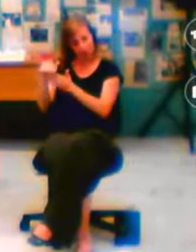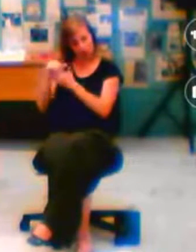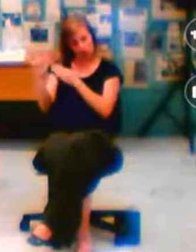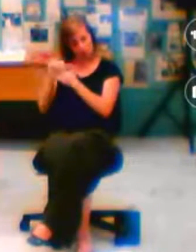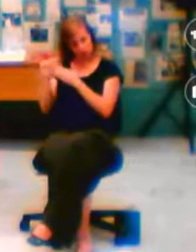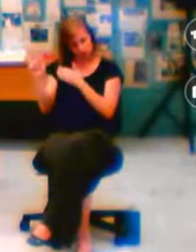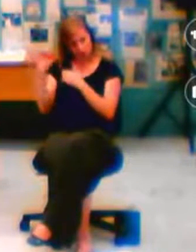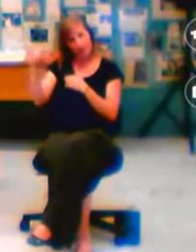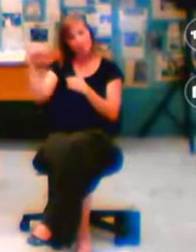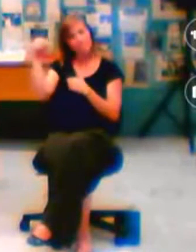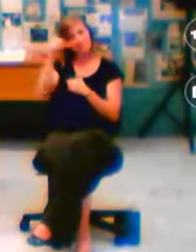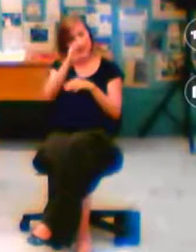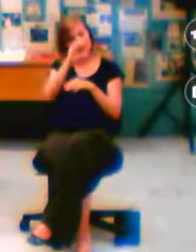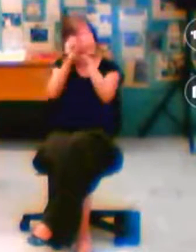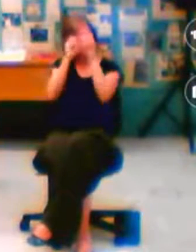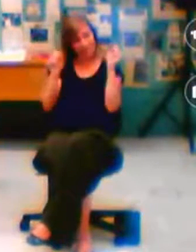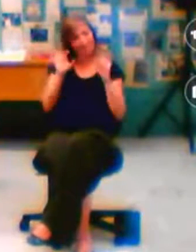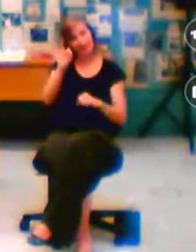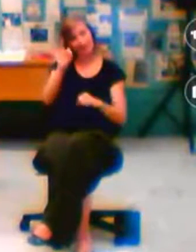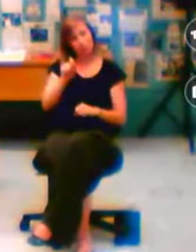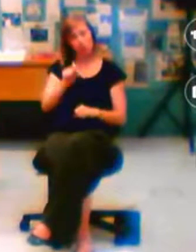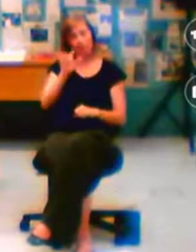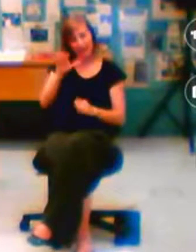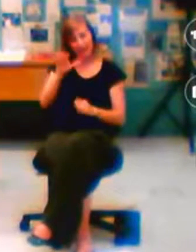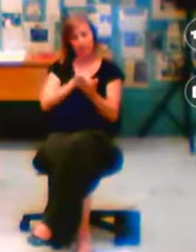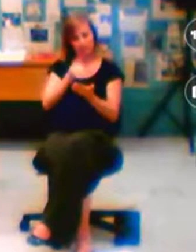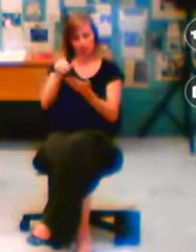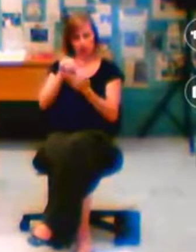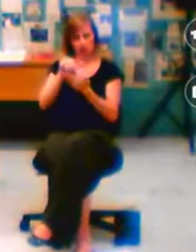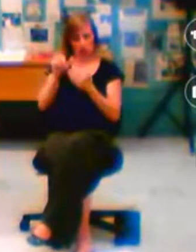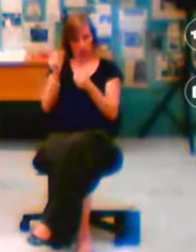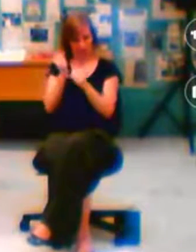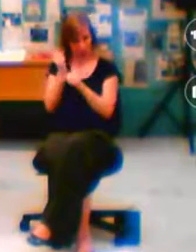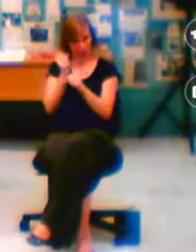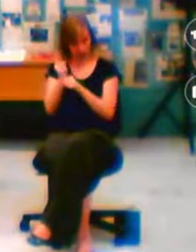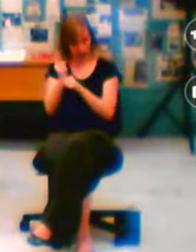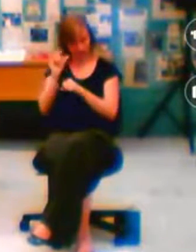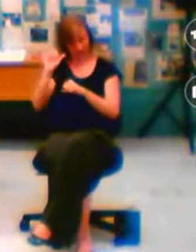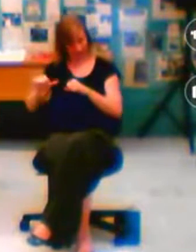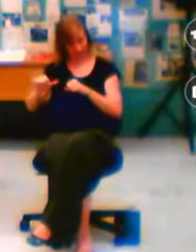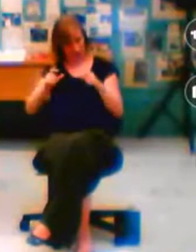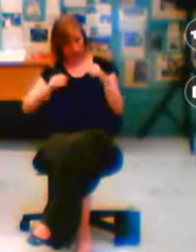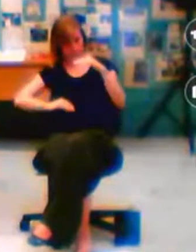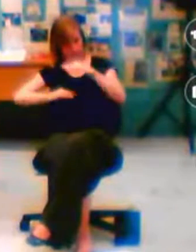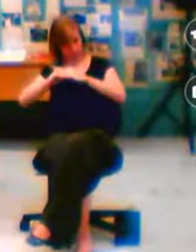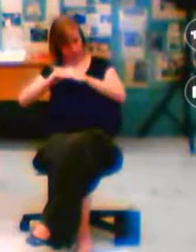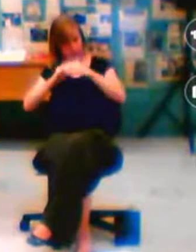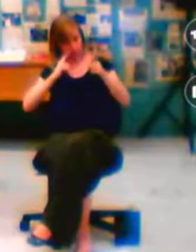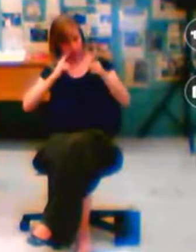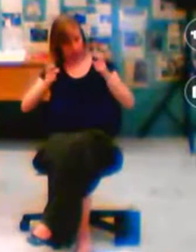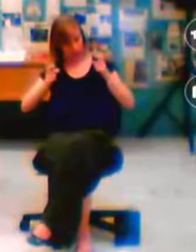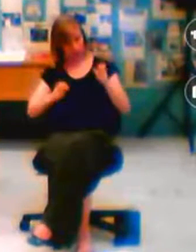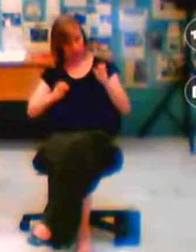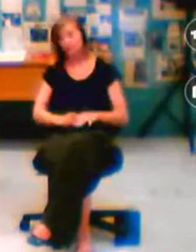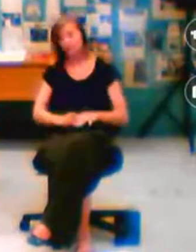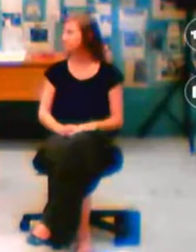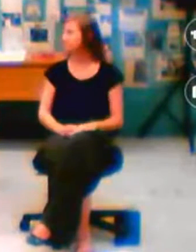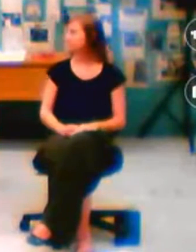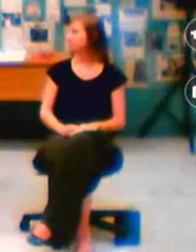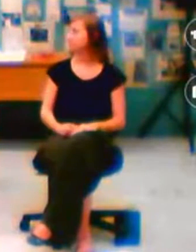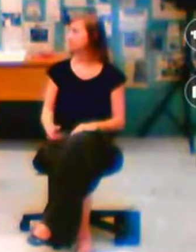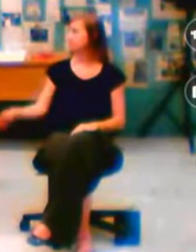had revenues above expenses of $450 million and were paying